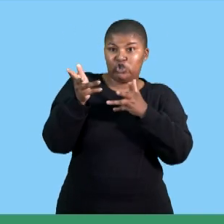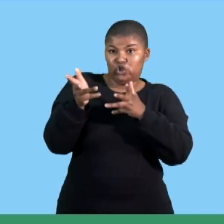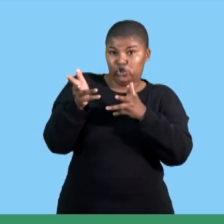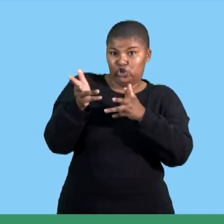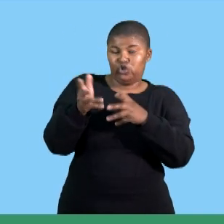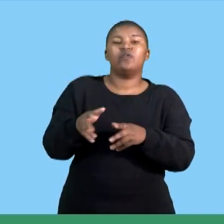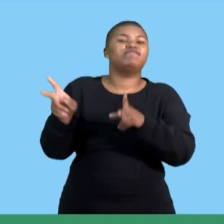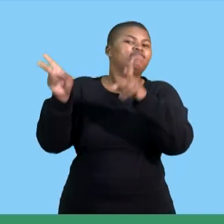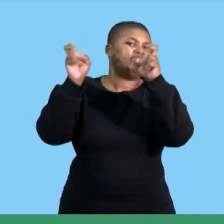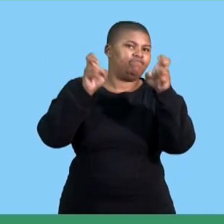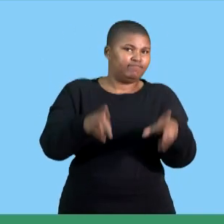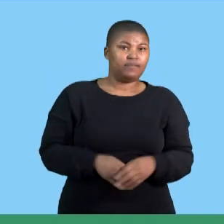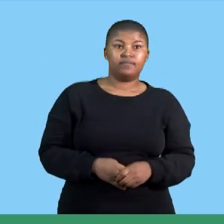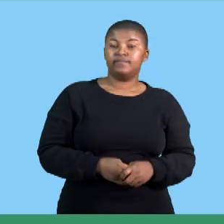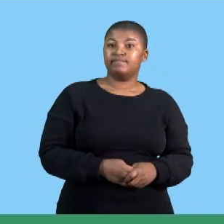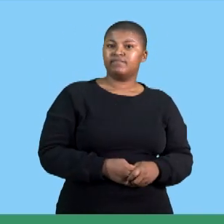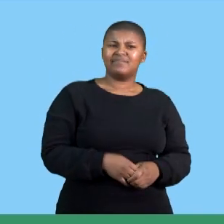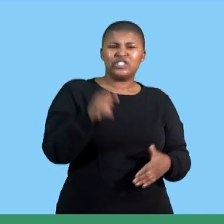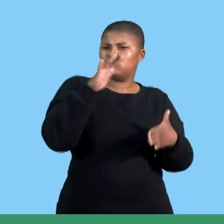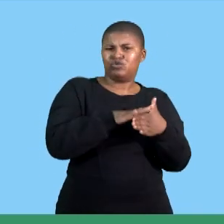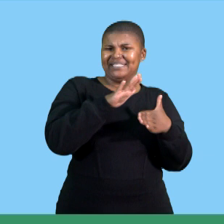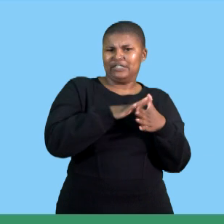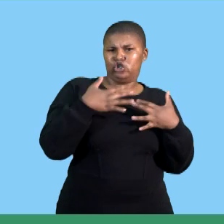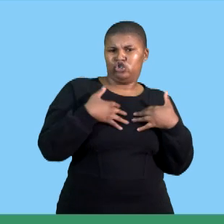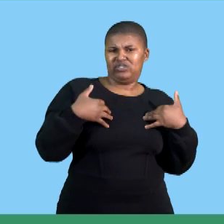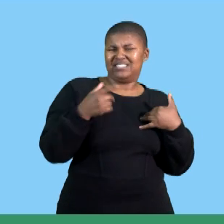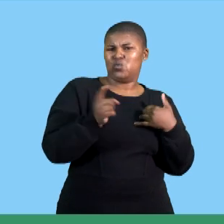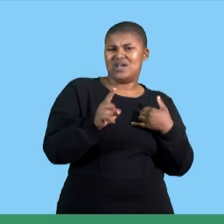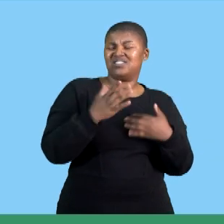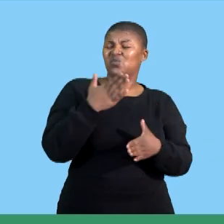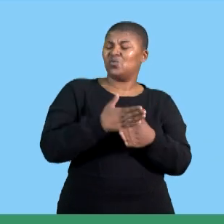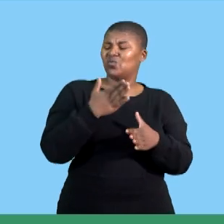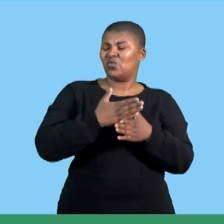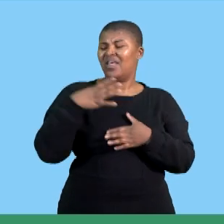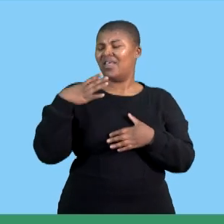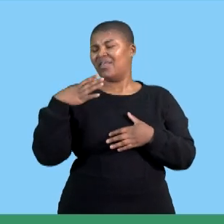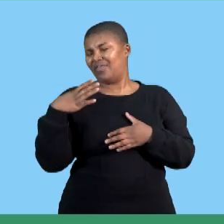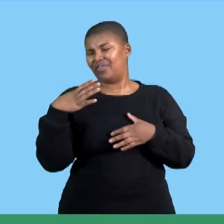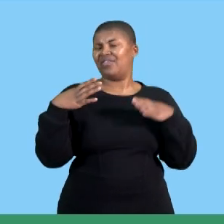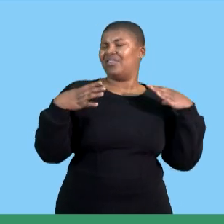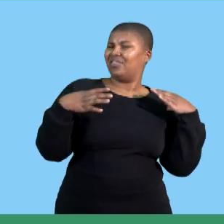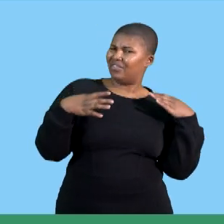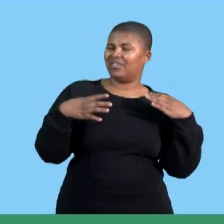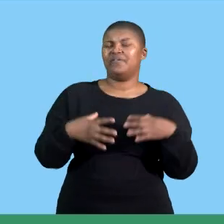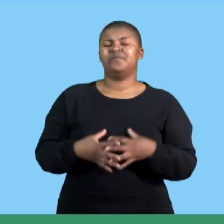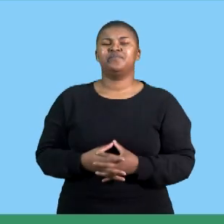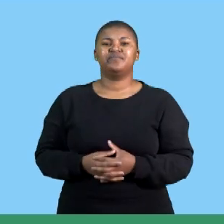is, and when we identify, we can see that this is a result of heavy